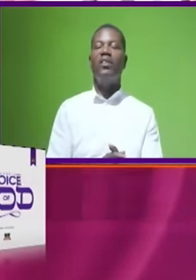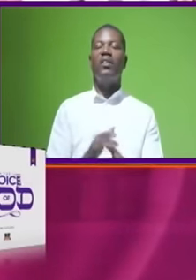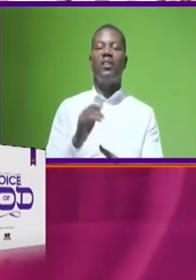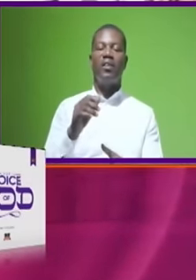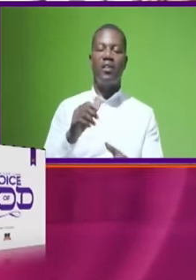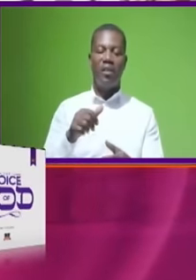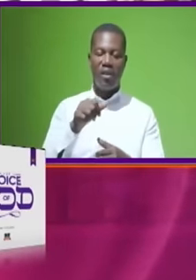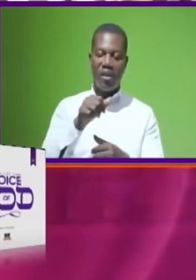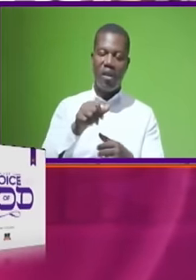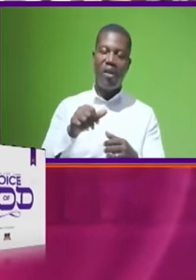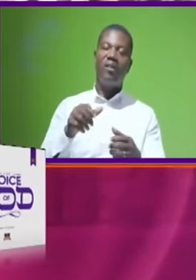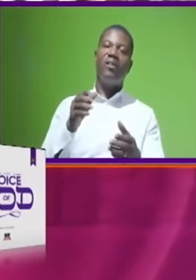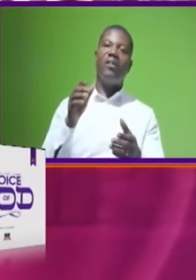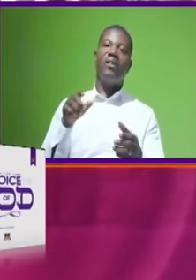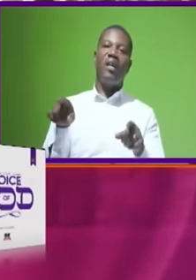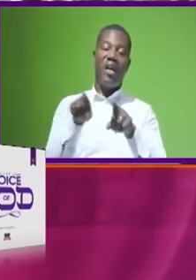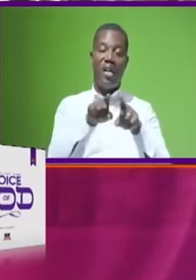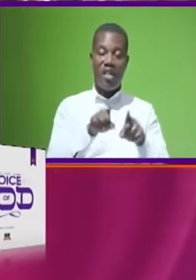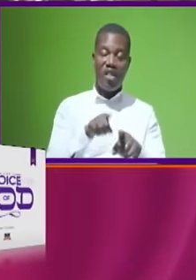According.